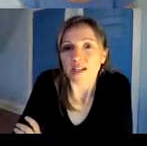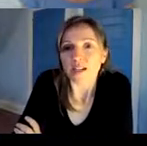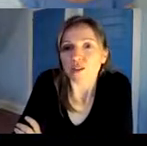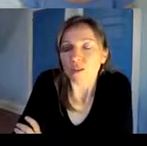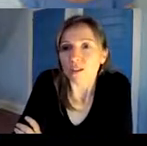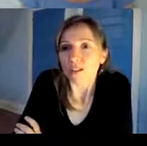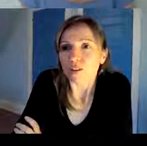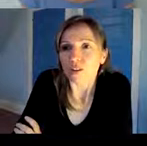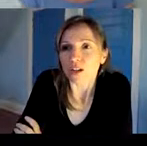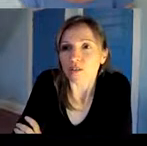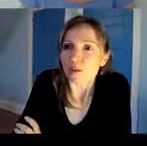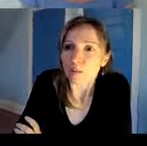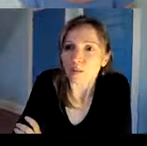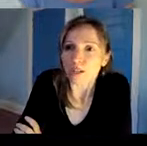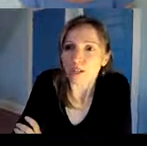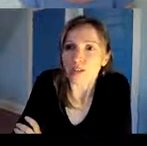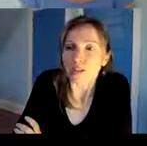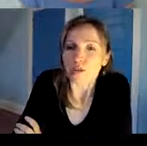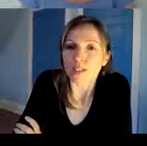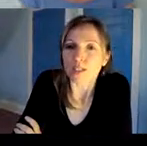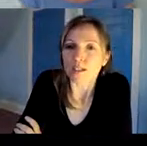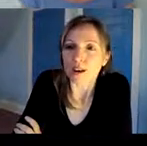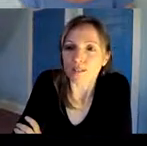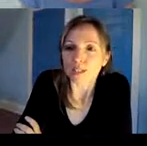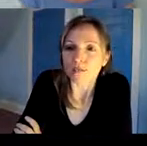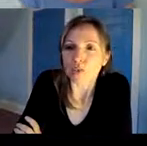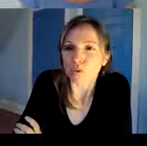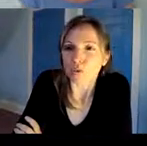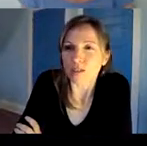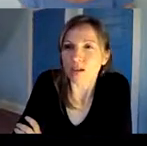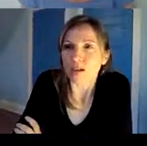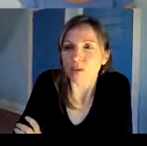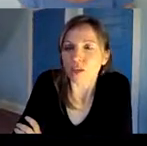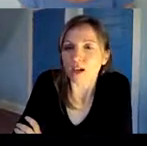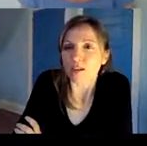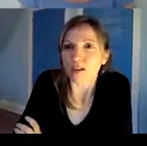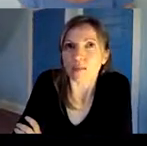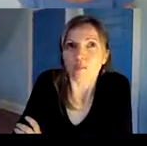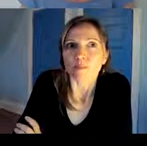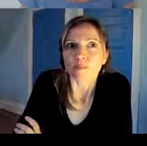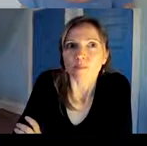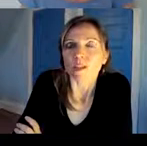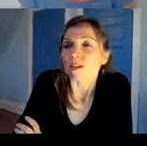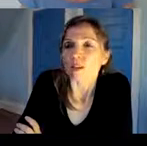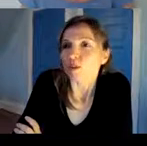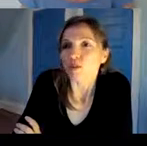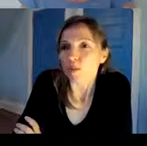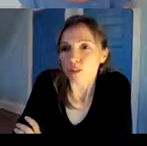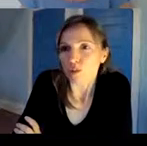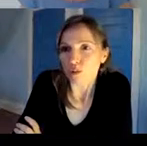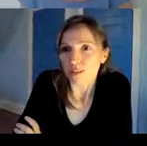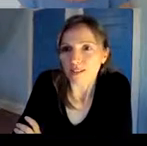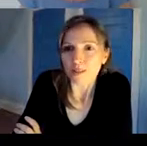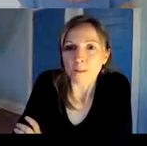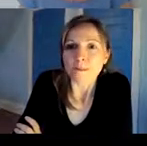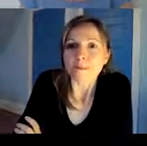is struggling here in Ontario for a number of reasons, including illegal harvest for the roots, which have they're used for